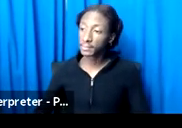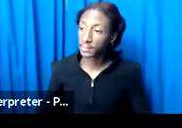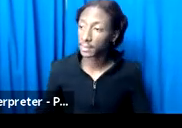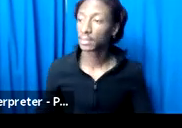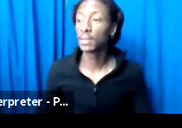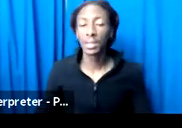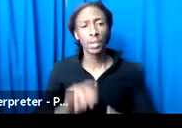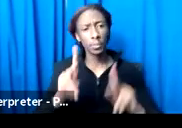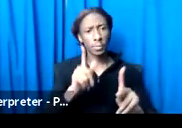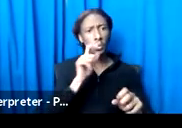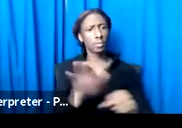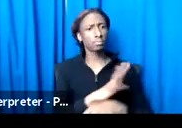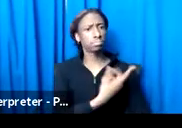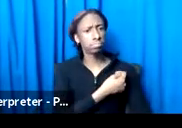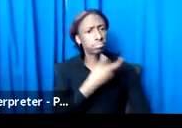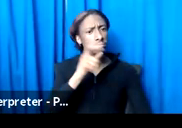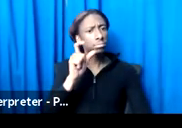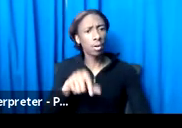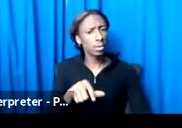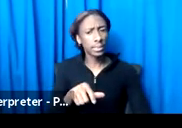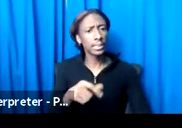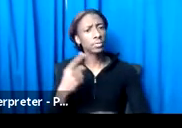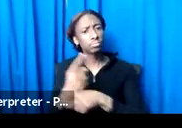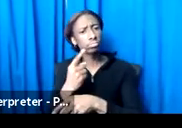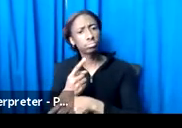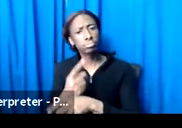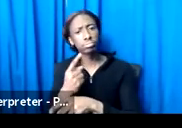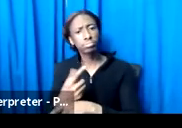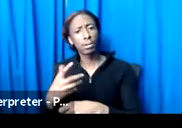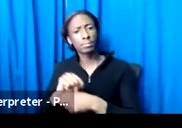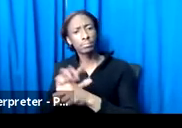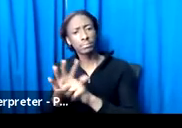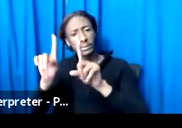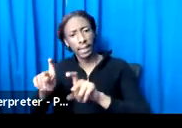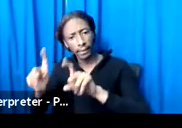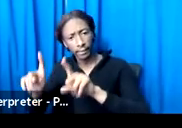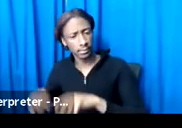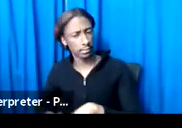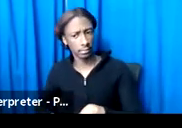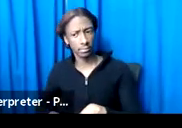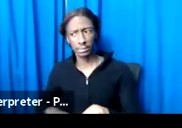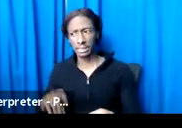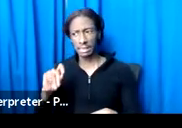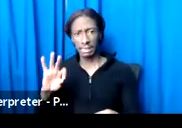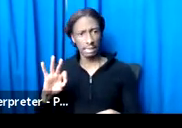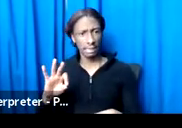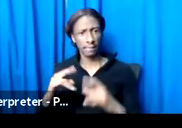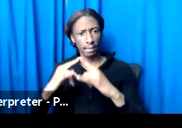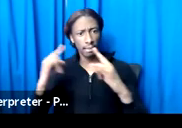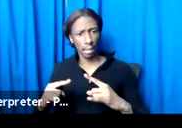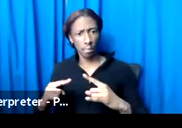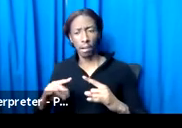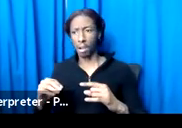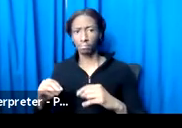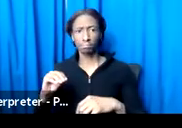People who are fully vaccinated do not need to undergo routine COVID-19 screening testing. If a camp experiences an outbreak of